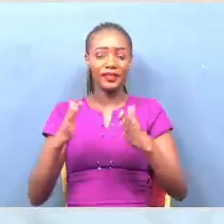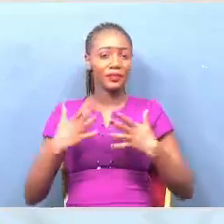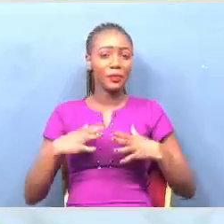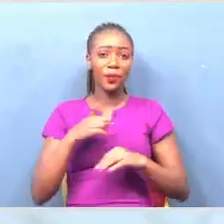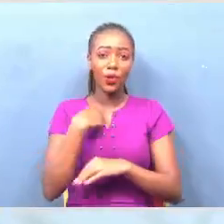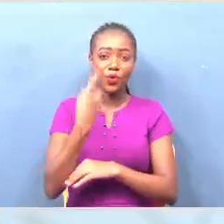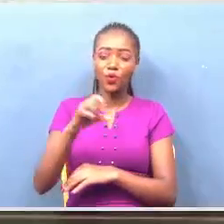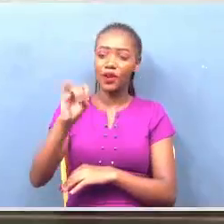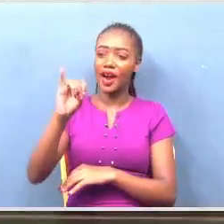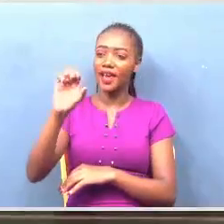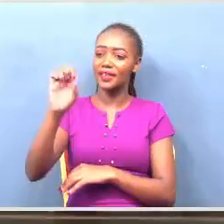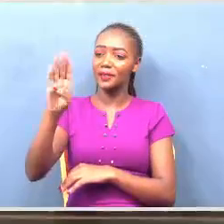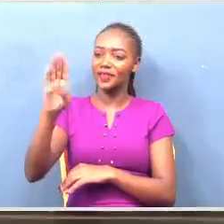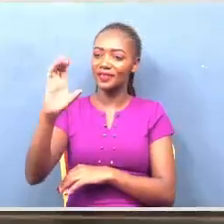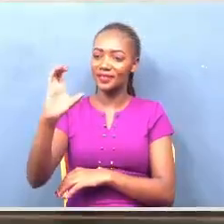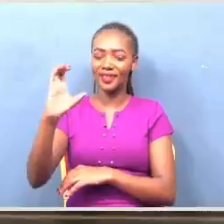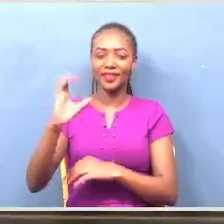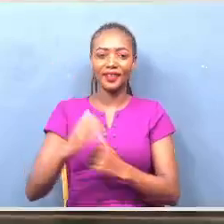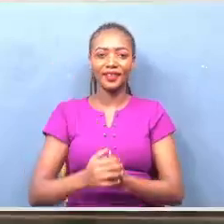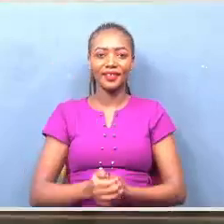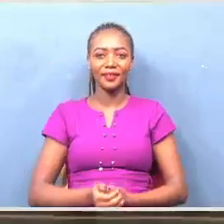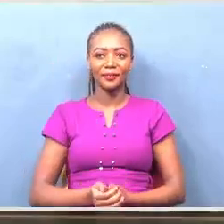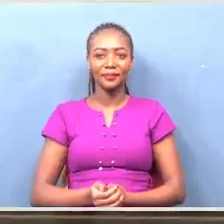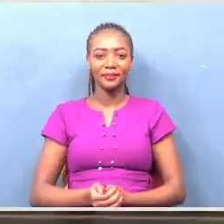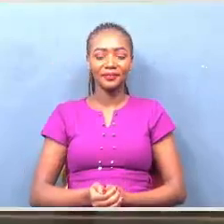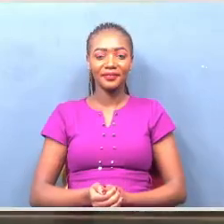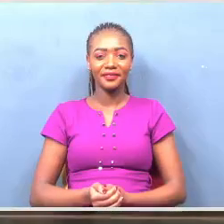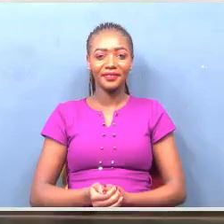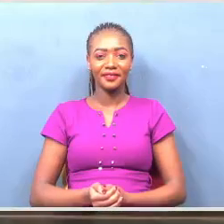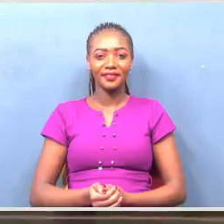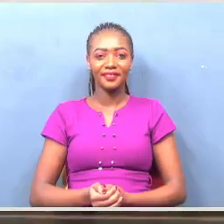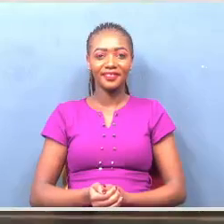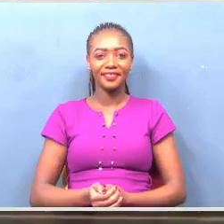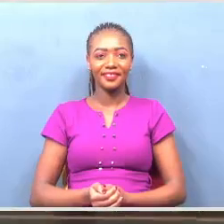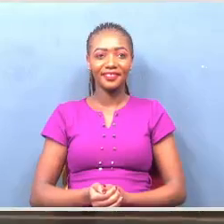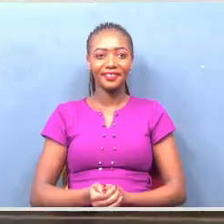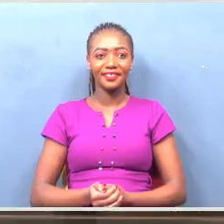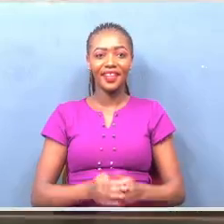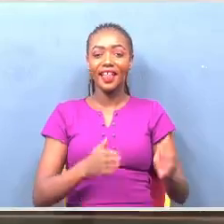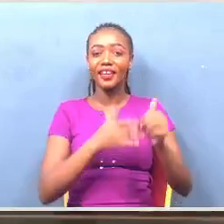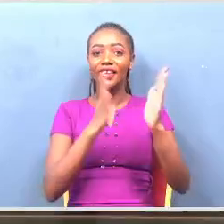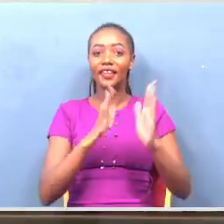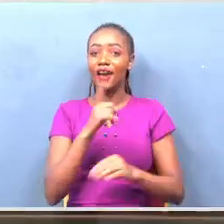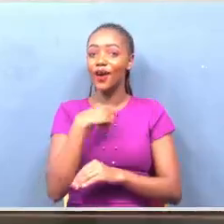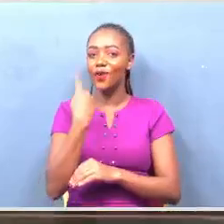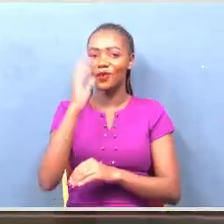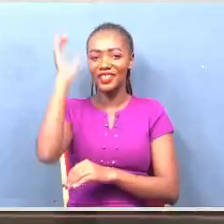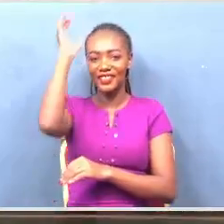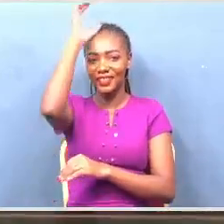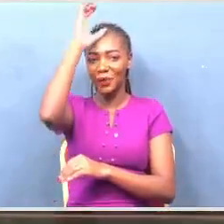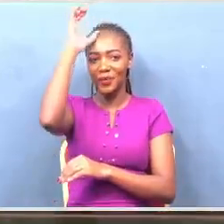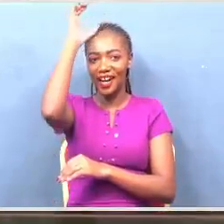the IEBC. led by Wafula Chebukati.